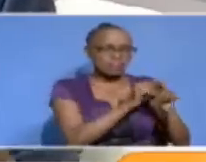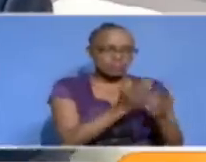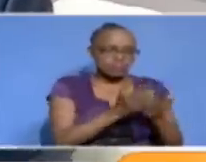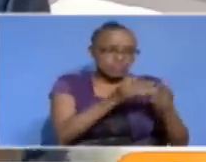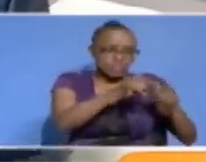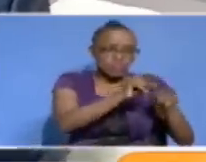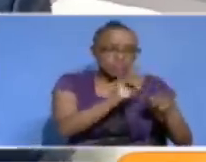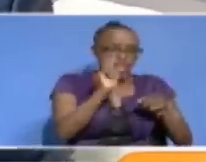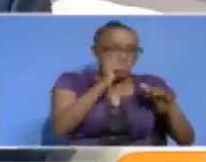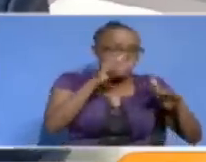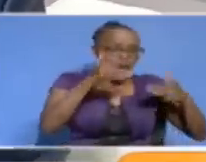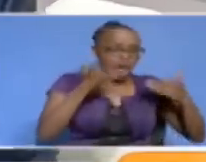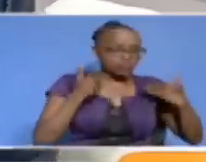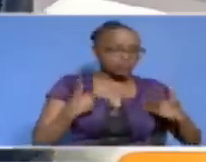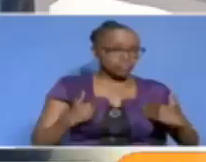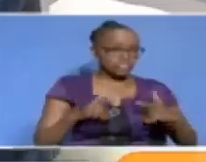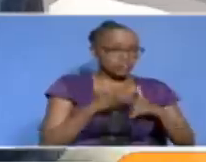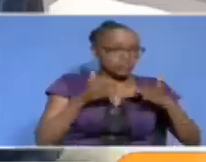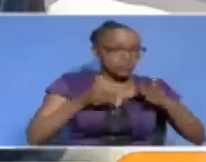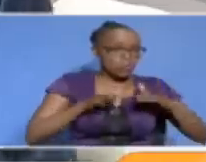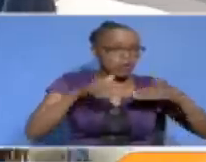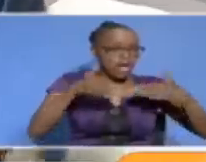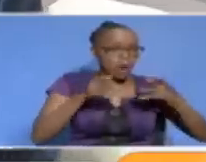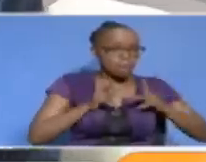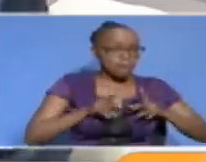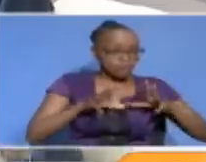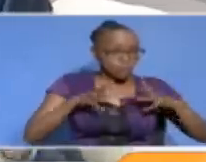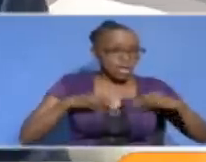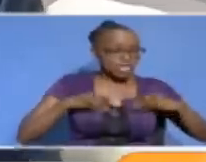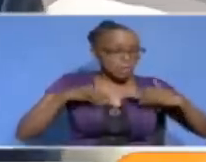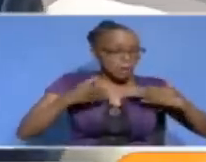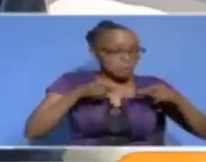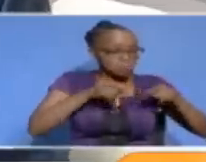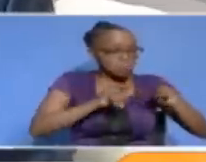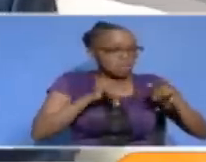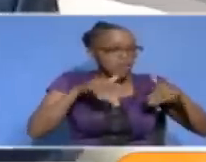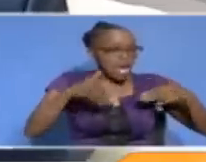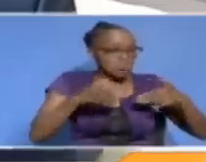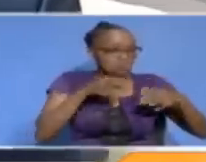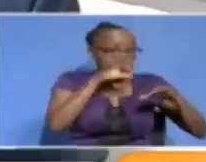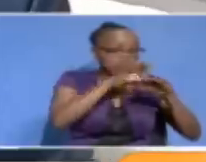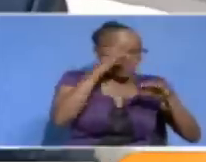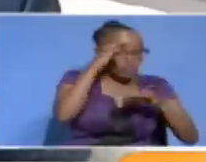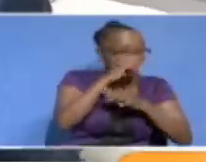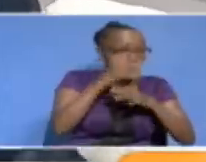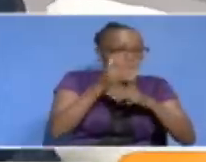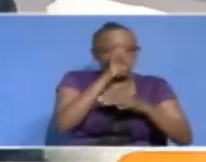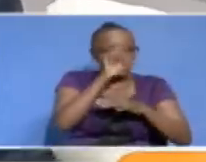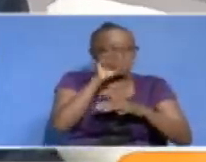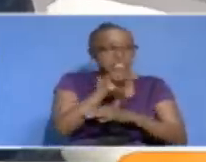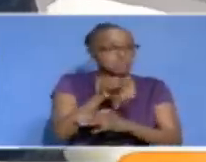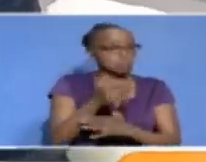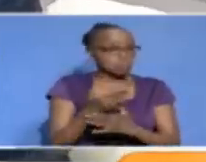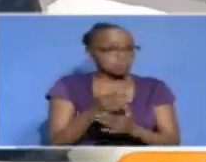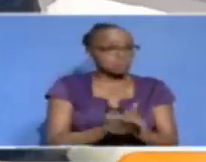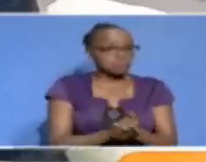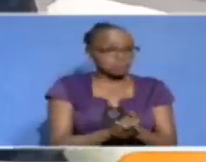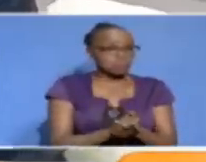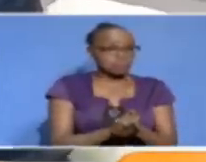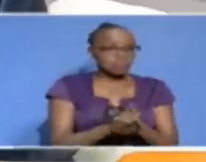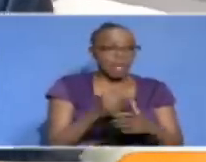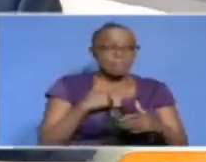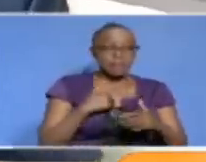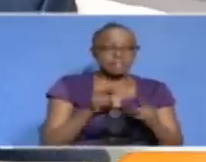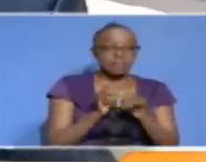to Kenyans the way you are, the way you are born. For people to accept you the way you are, either to vote for you or reject you. I